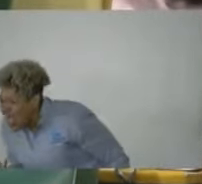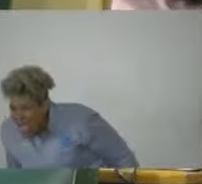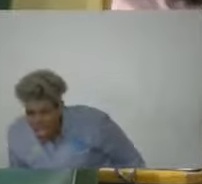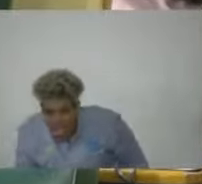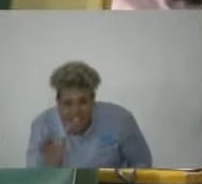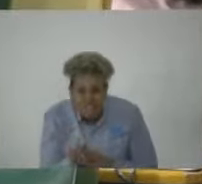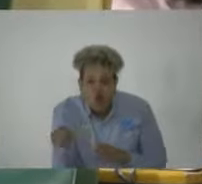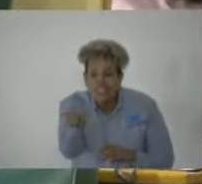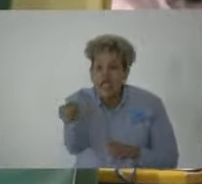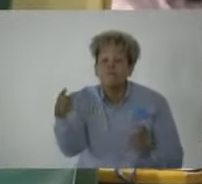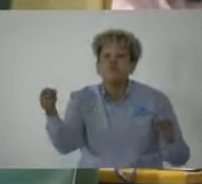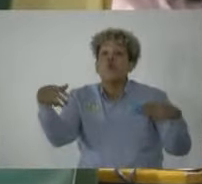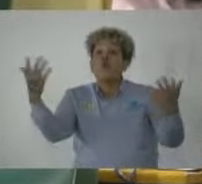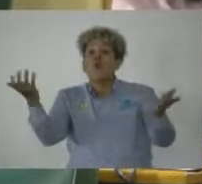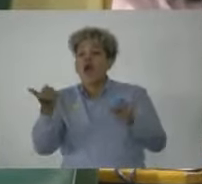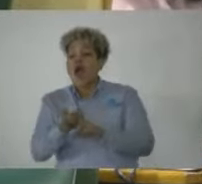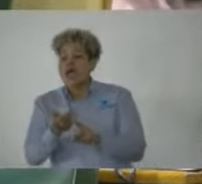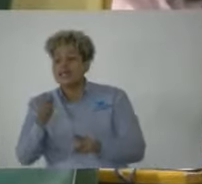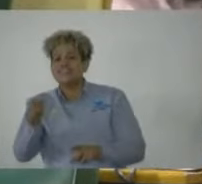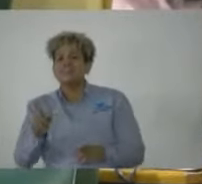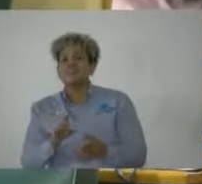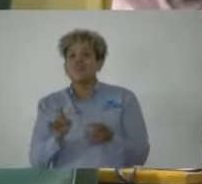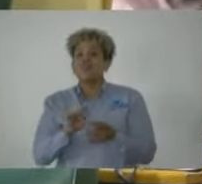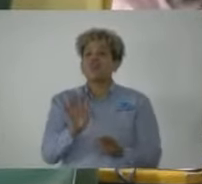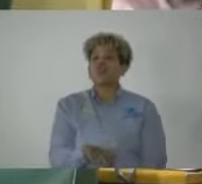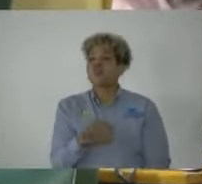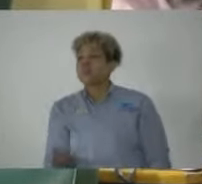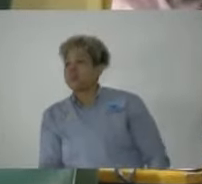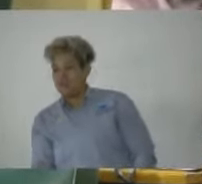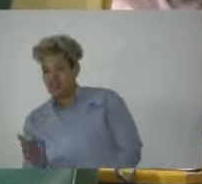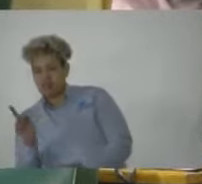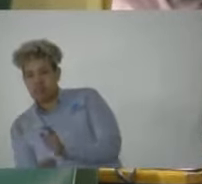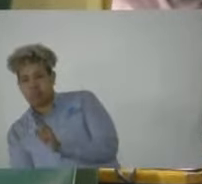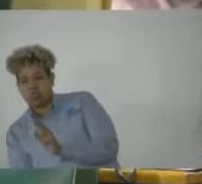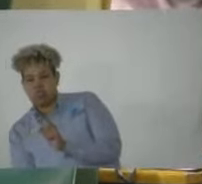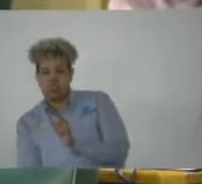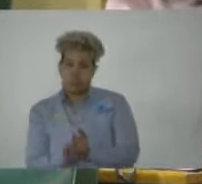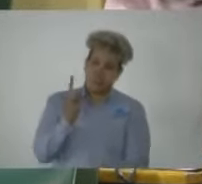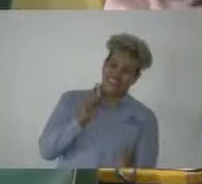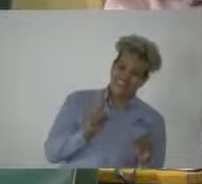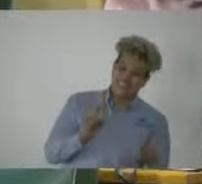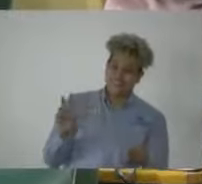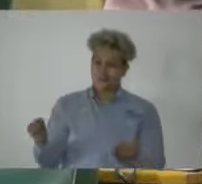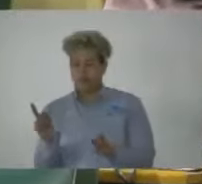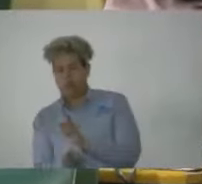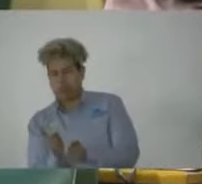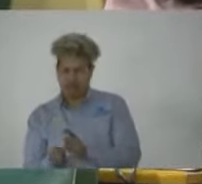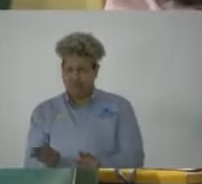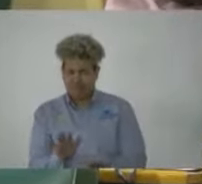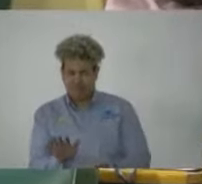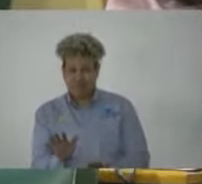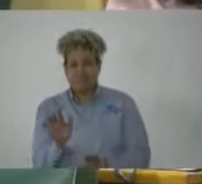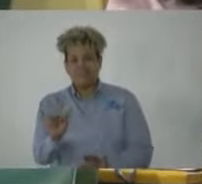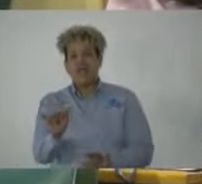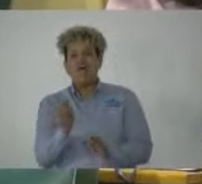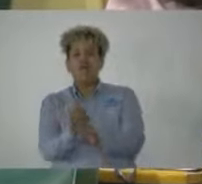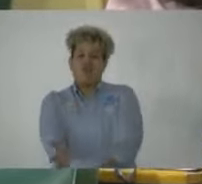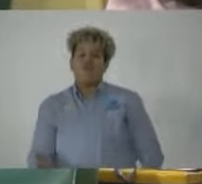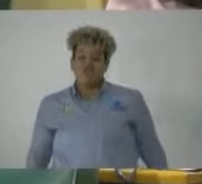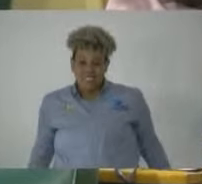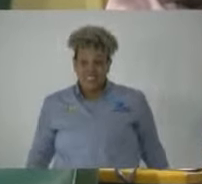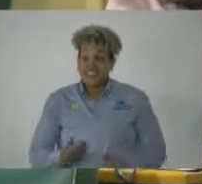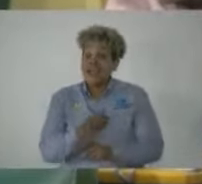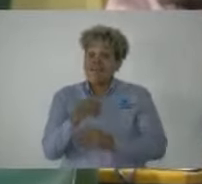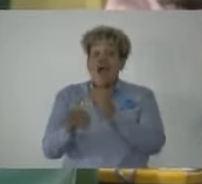to make those kind of flip-flop unprincipled mistakes, Mr. Speaker.